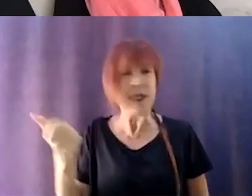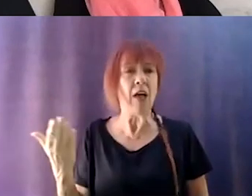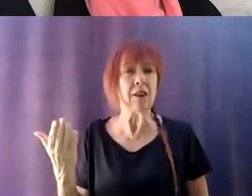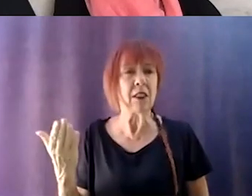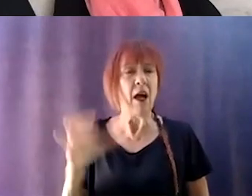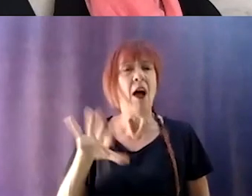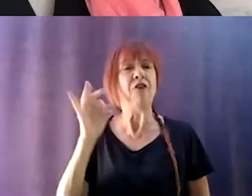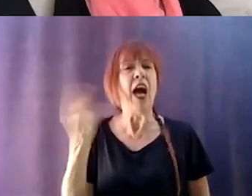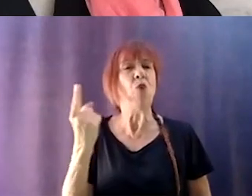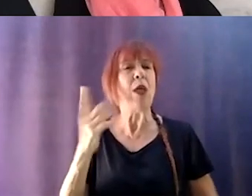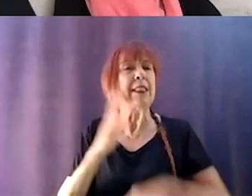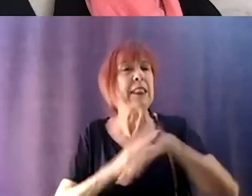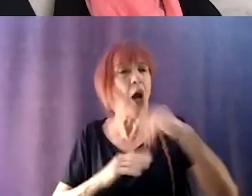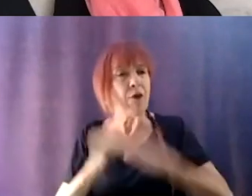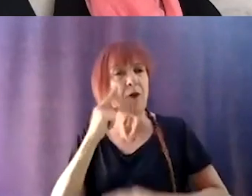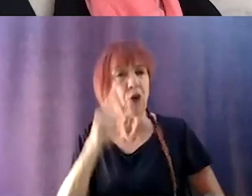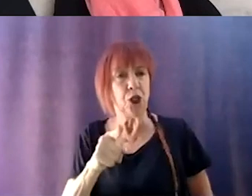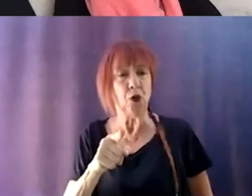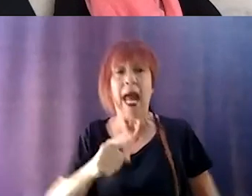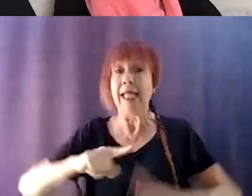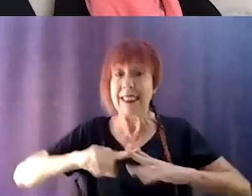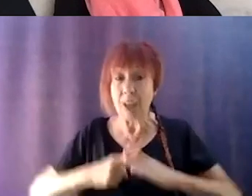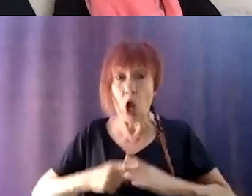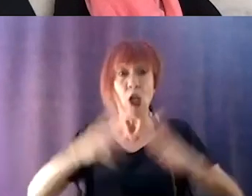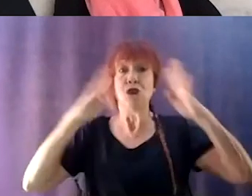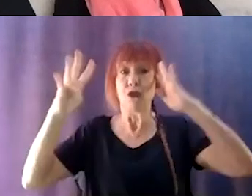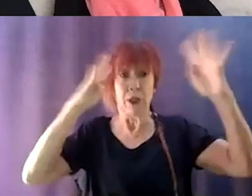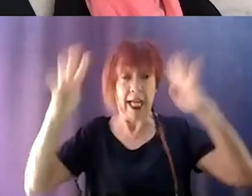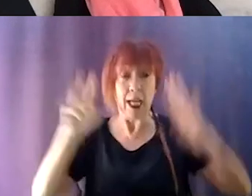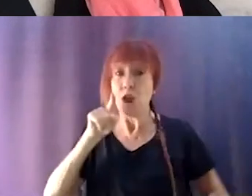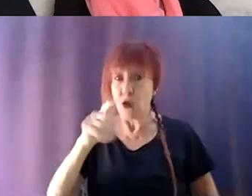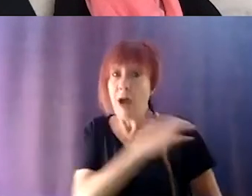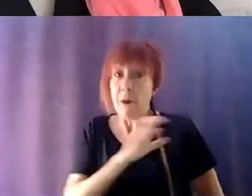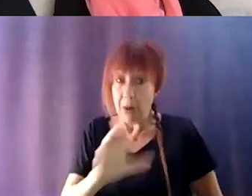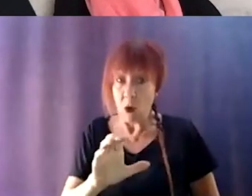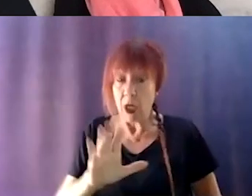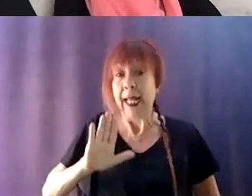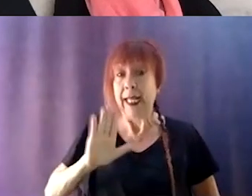and start to create. You have the power. This is your channel, your life.